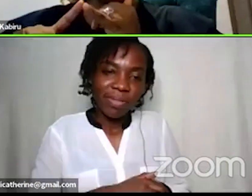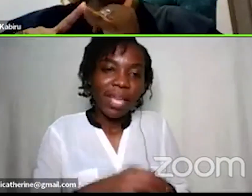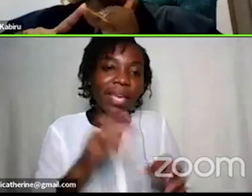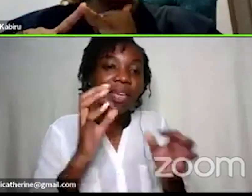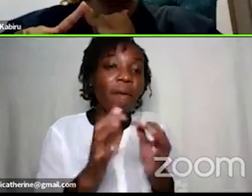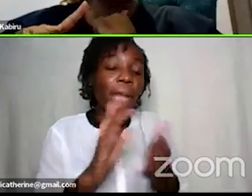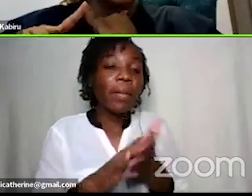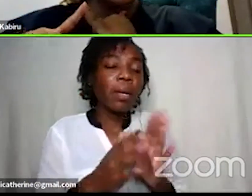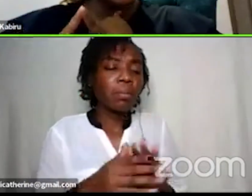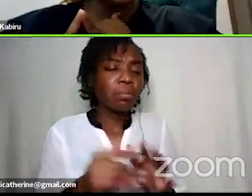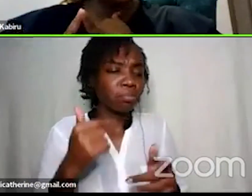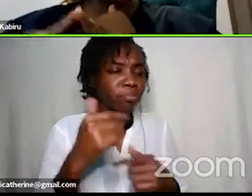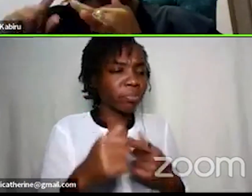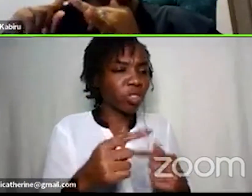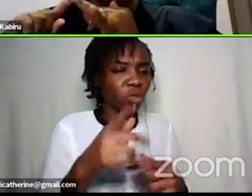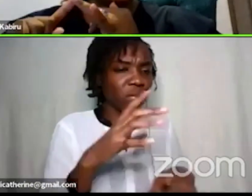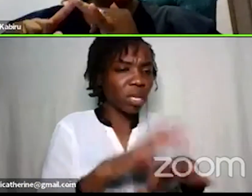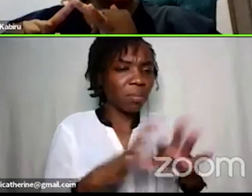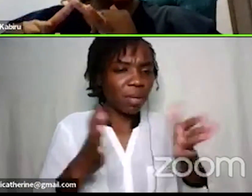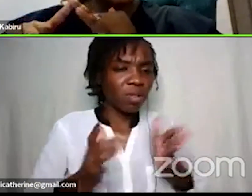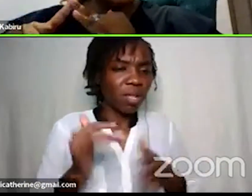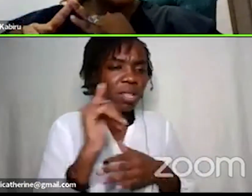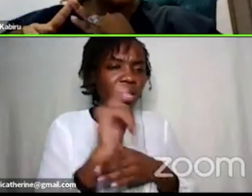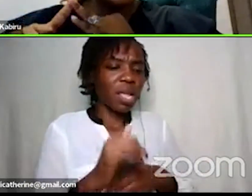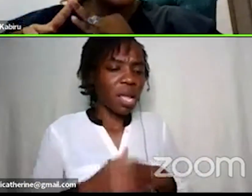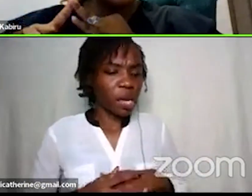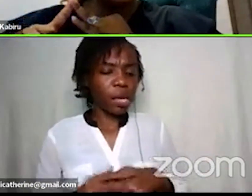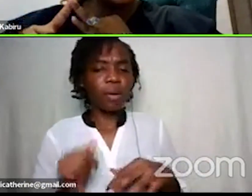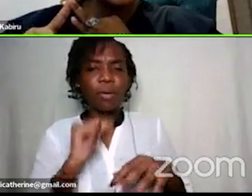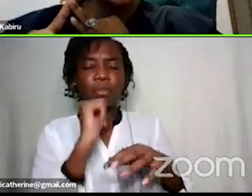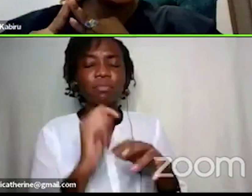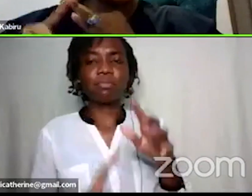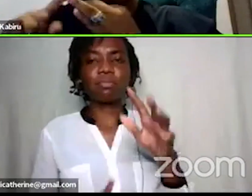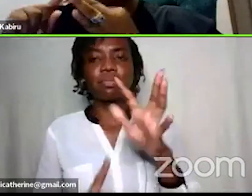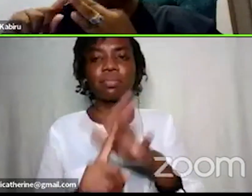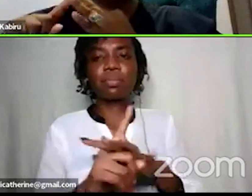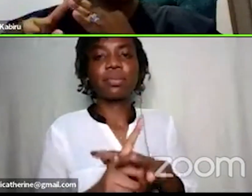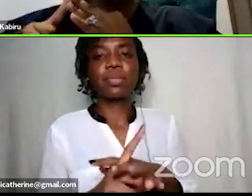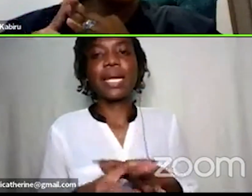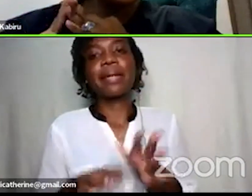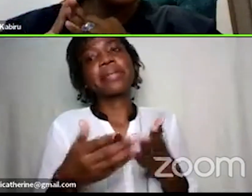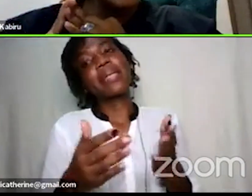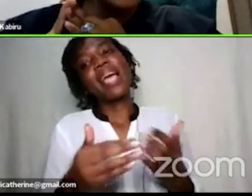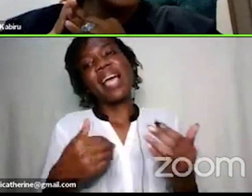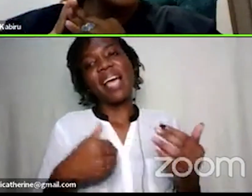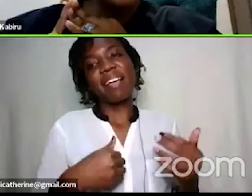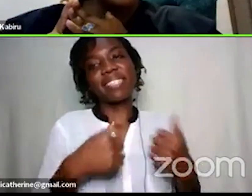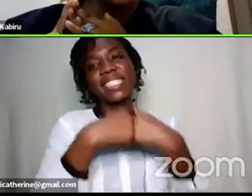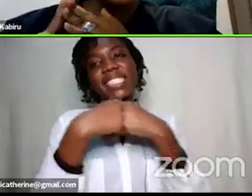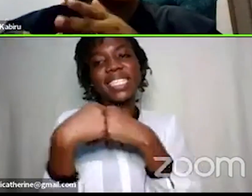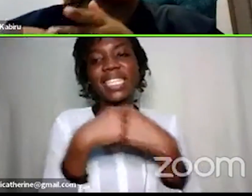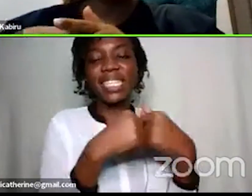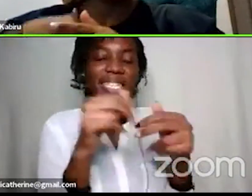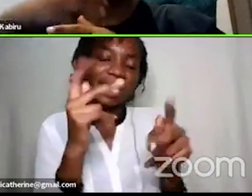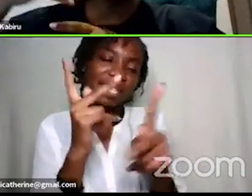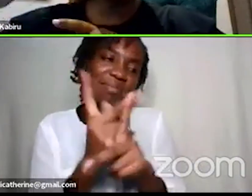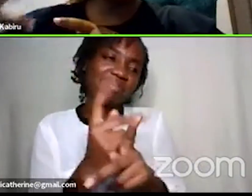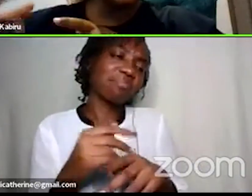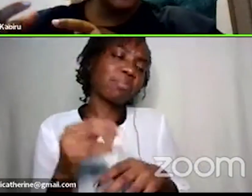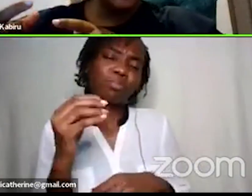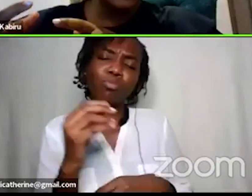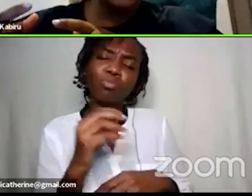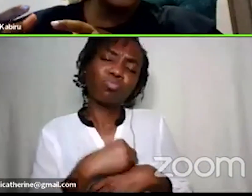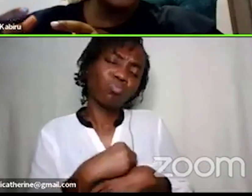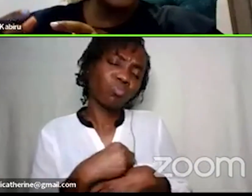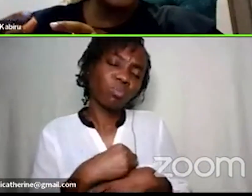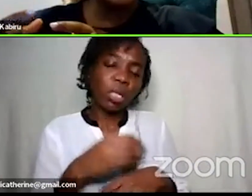you find this person is not coming out to eat, they are having challenges with sleeping, self-grooming, okay? Their mood